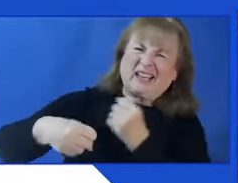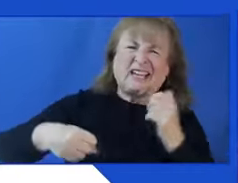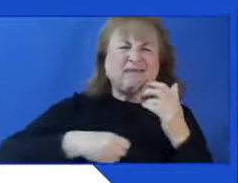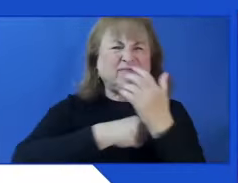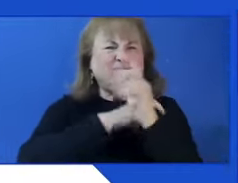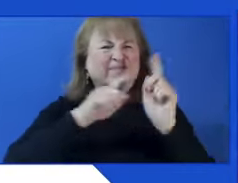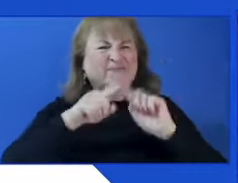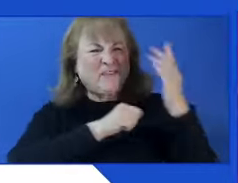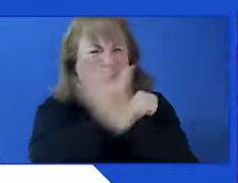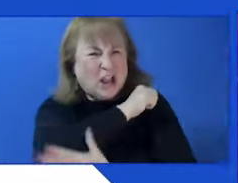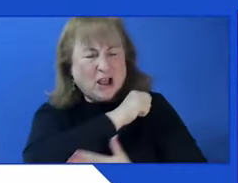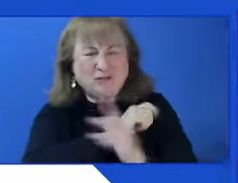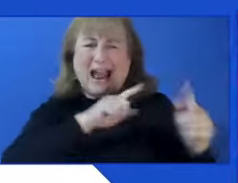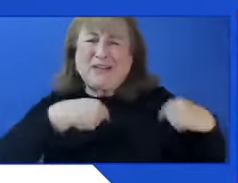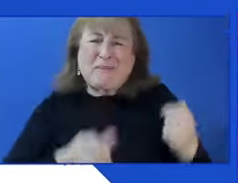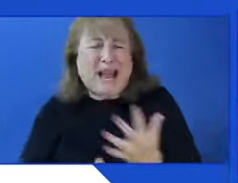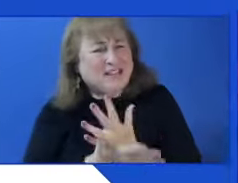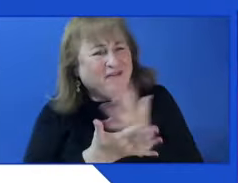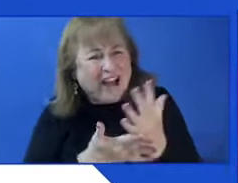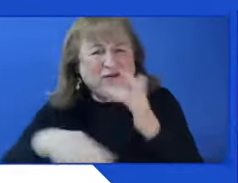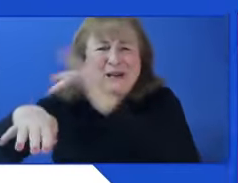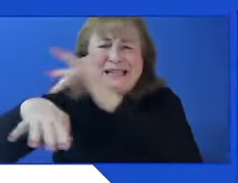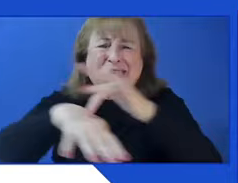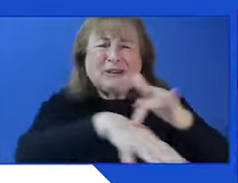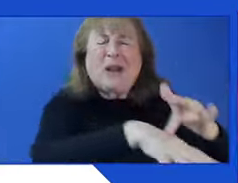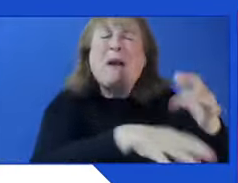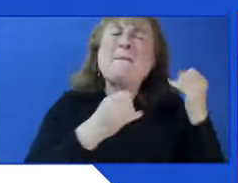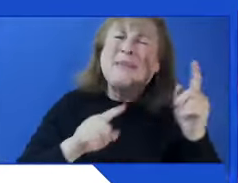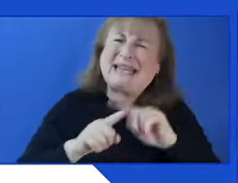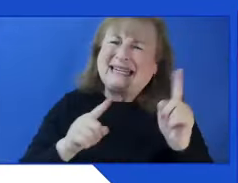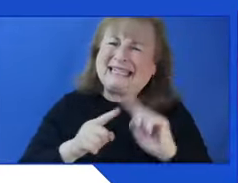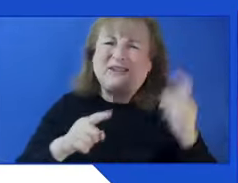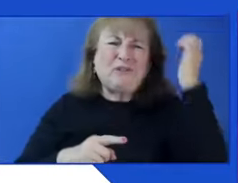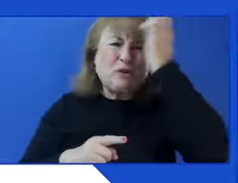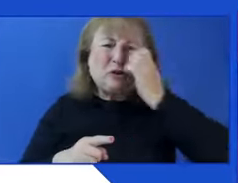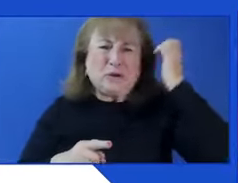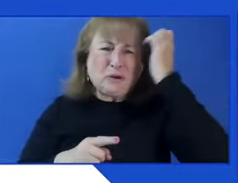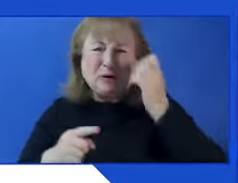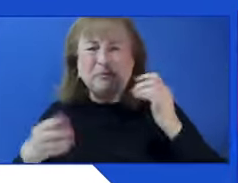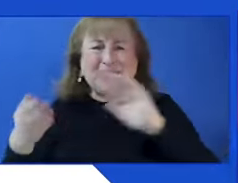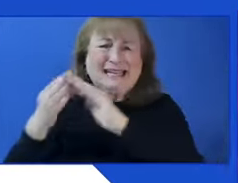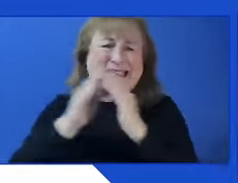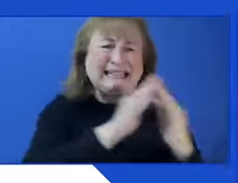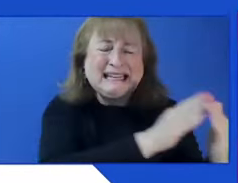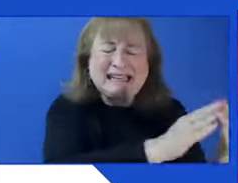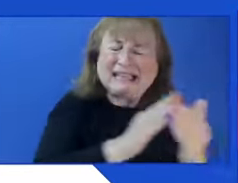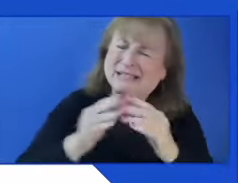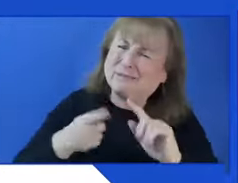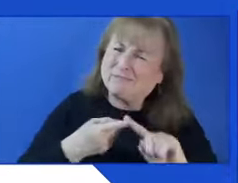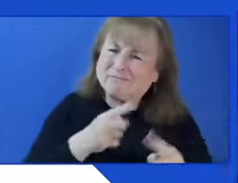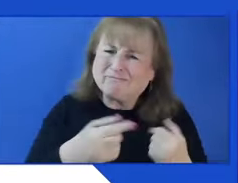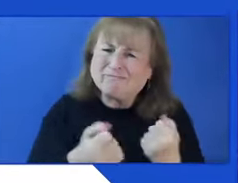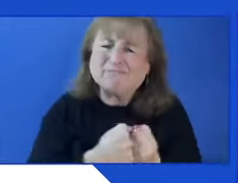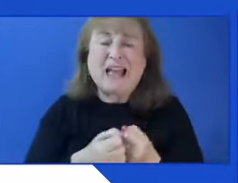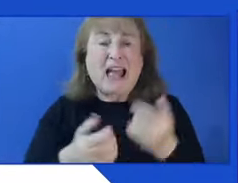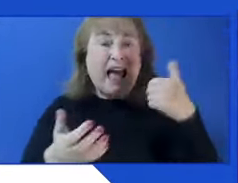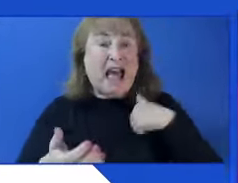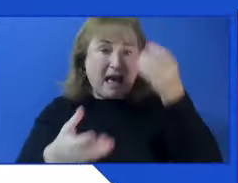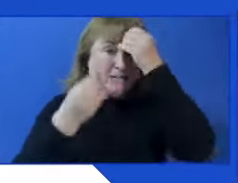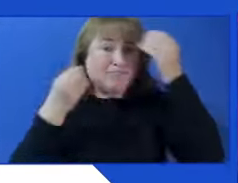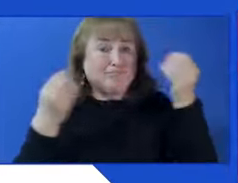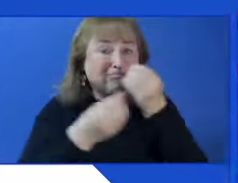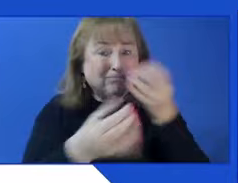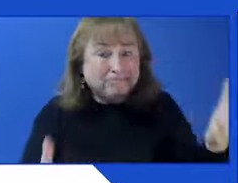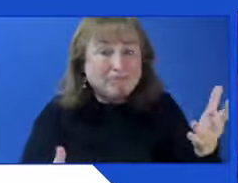in the past 5 weeks, I have visited many of our major European allies. And the message I deliver and